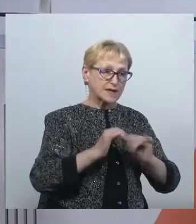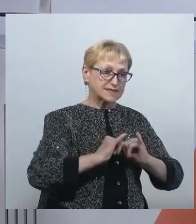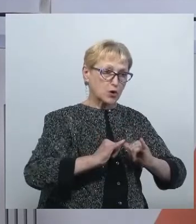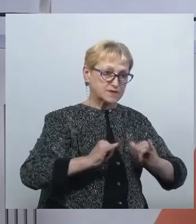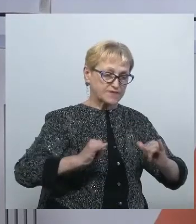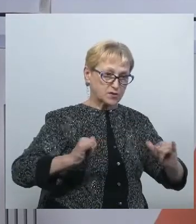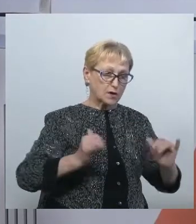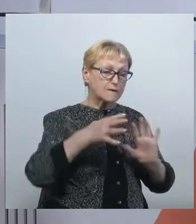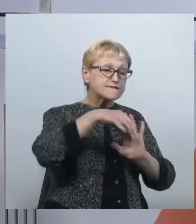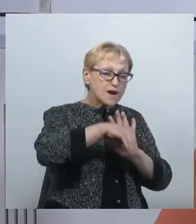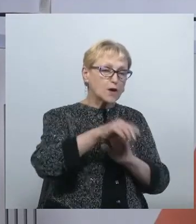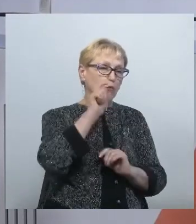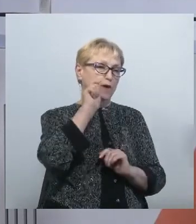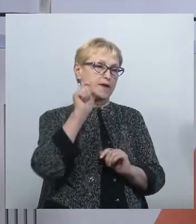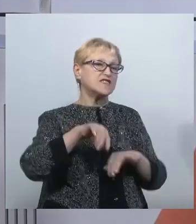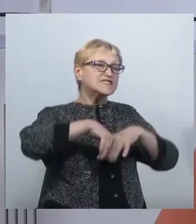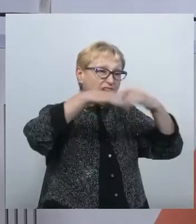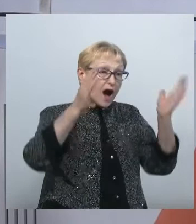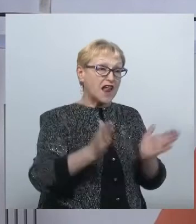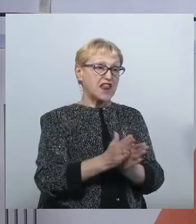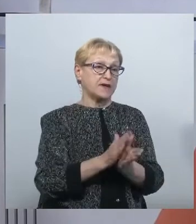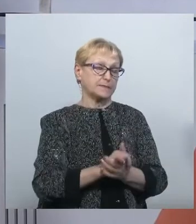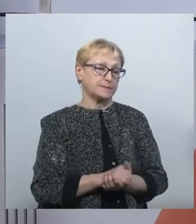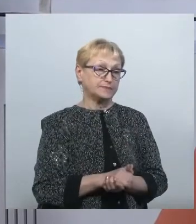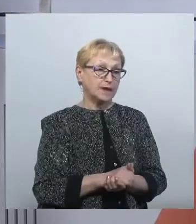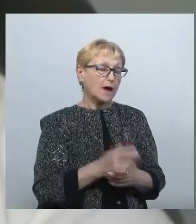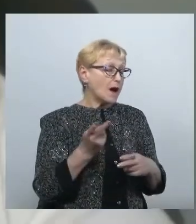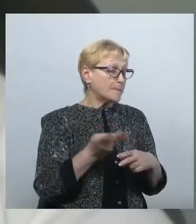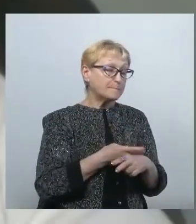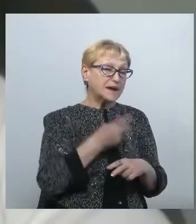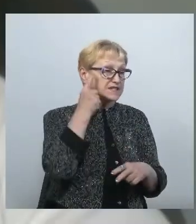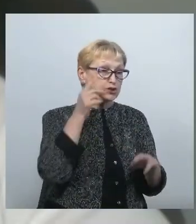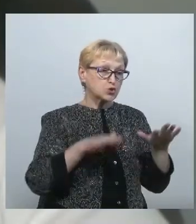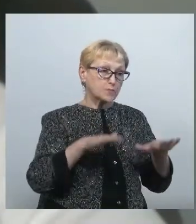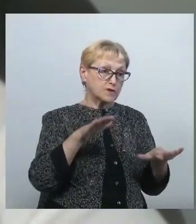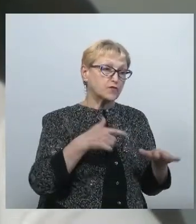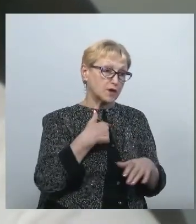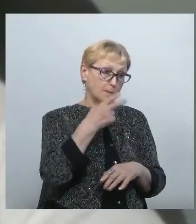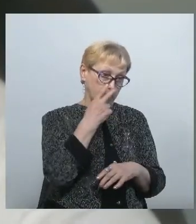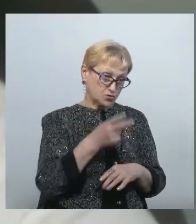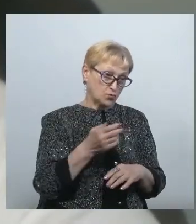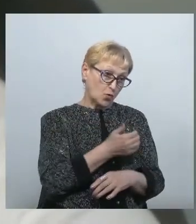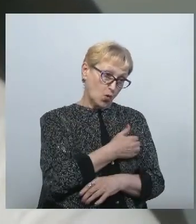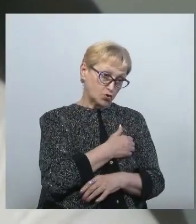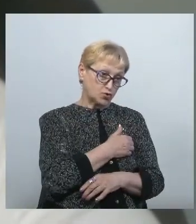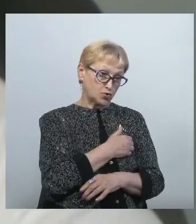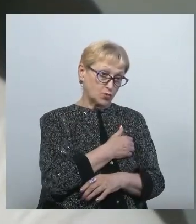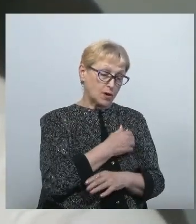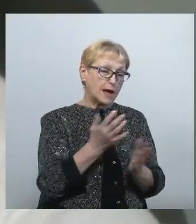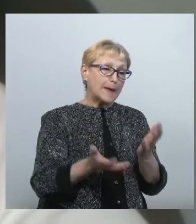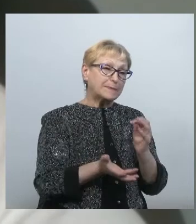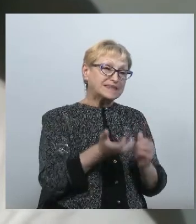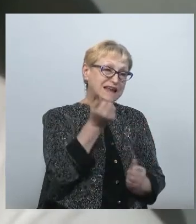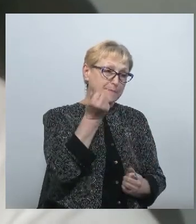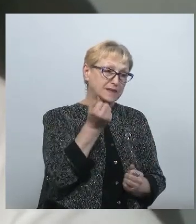media? Do you actually see development of the self-regulation in Ukraine? Yes, I do see it.